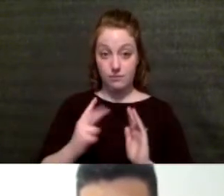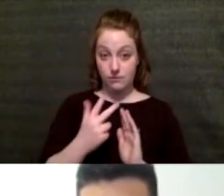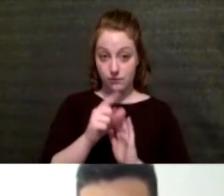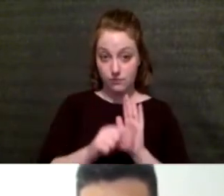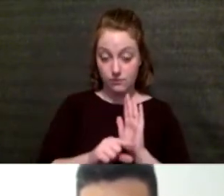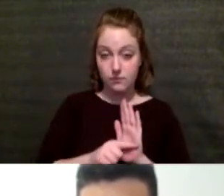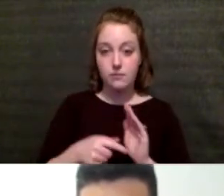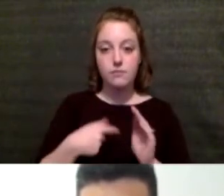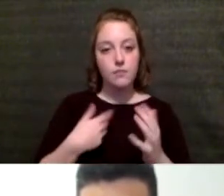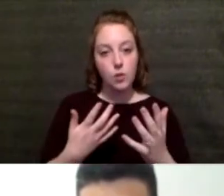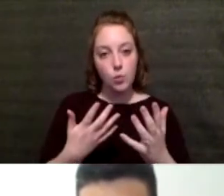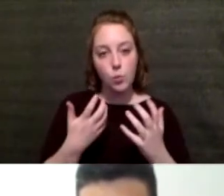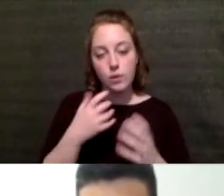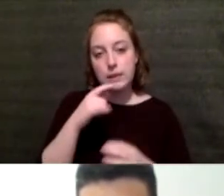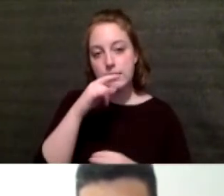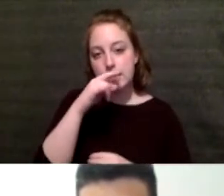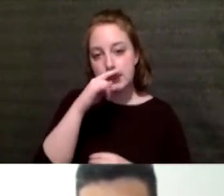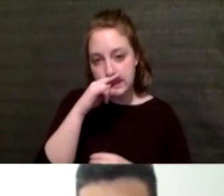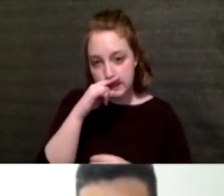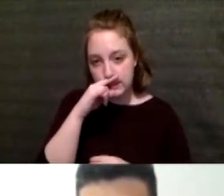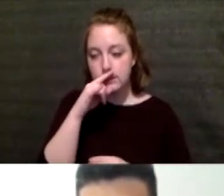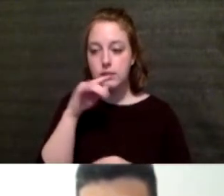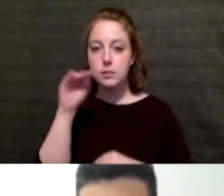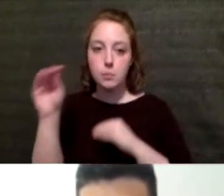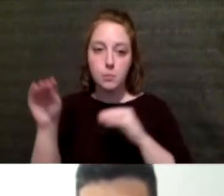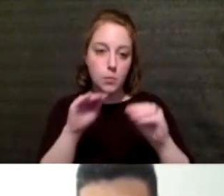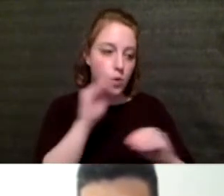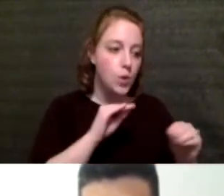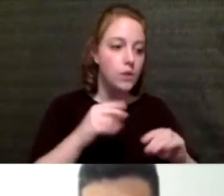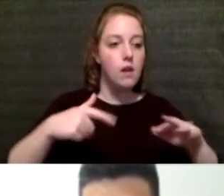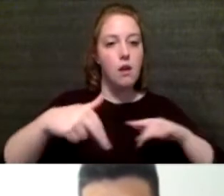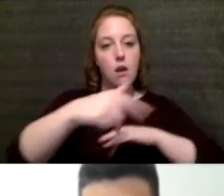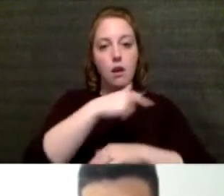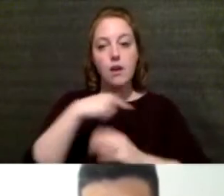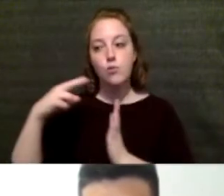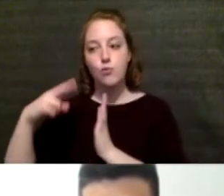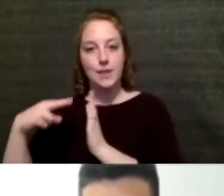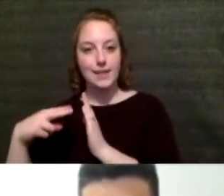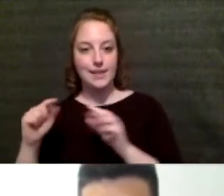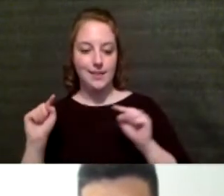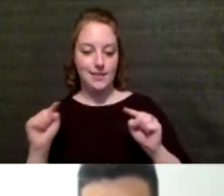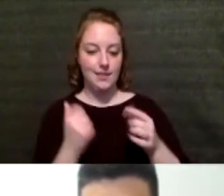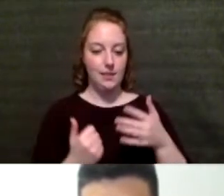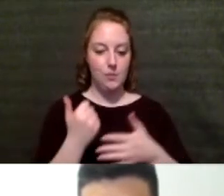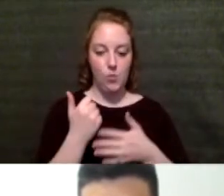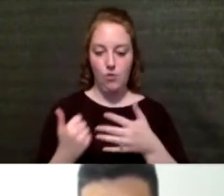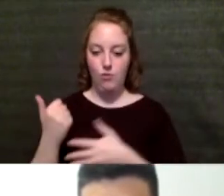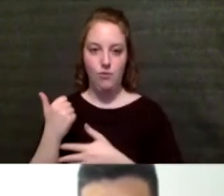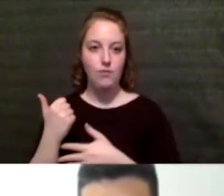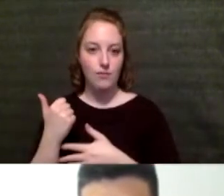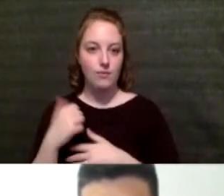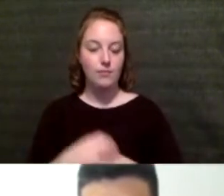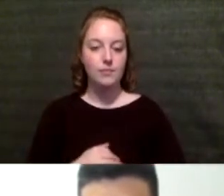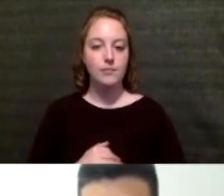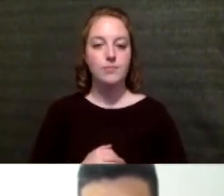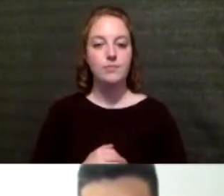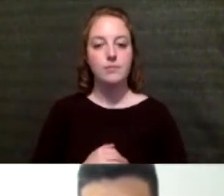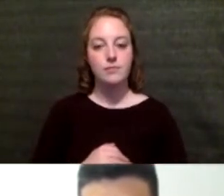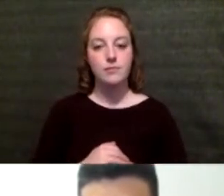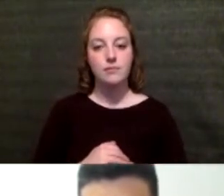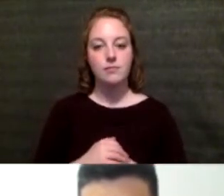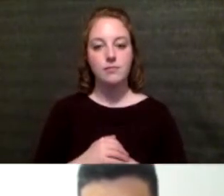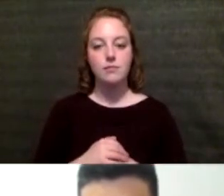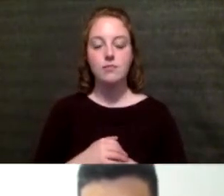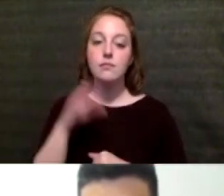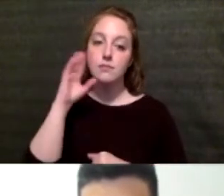I want my kids up and moving, and I want them reading. Um, so that that's big. I know it's going to be hard.